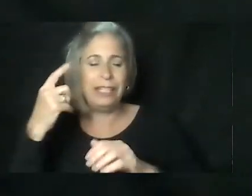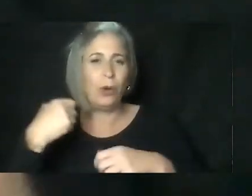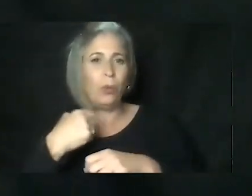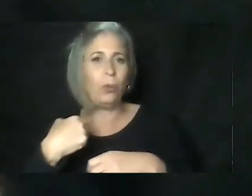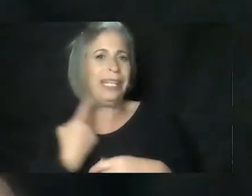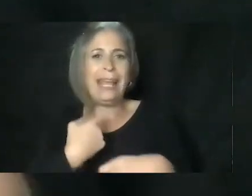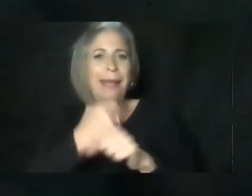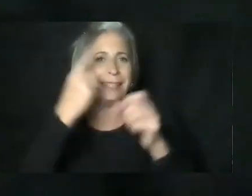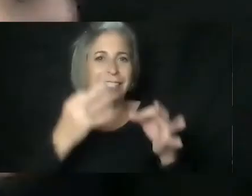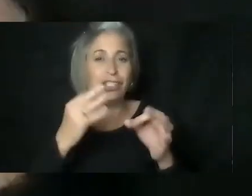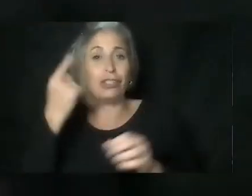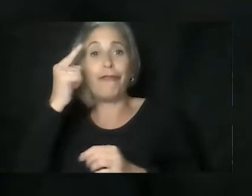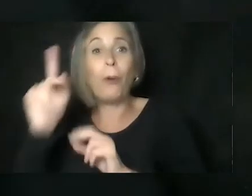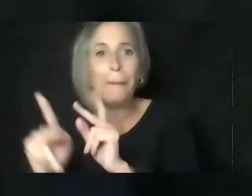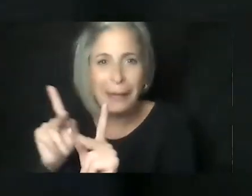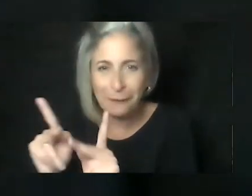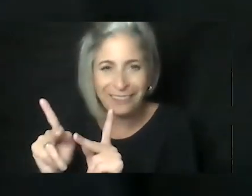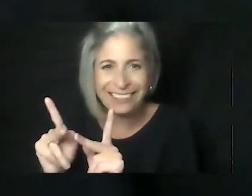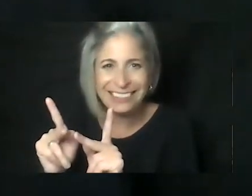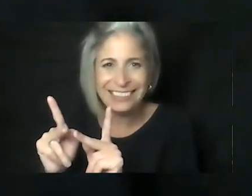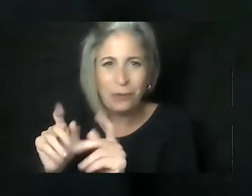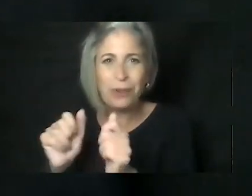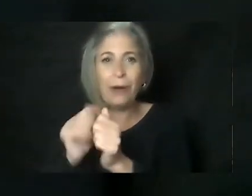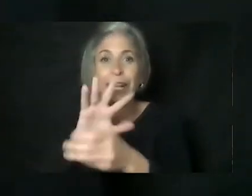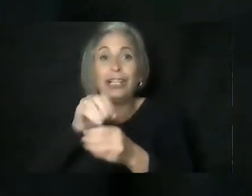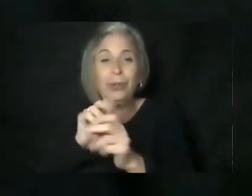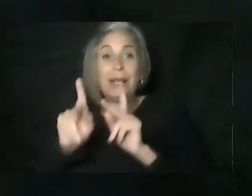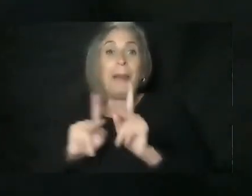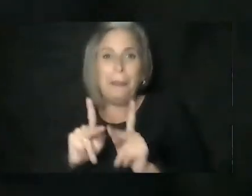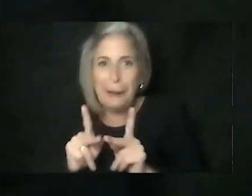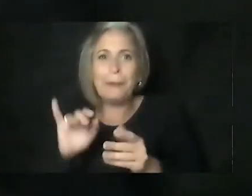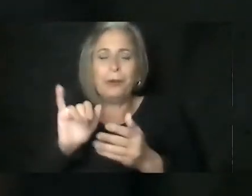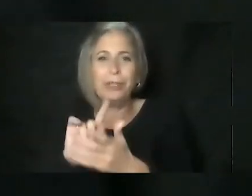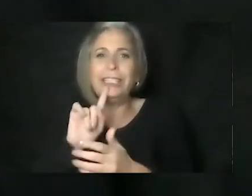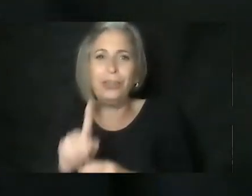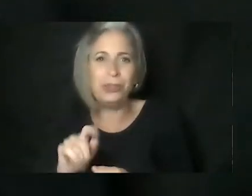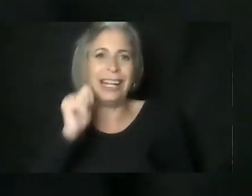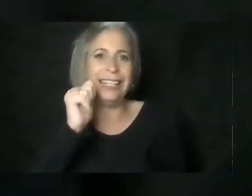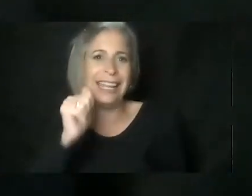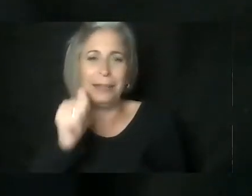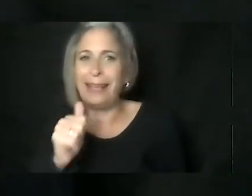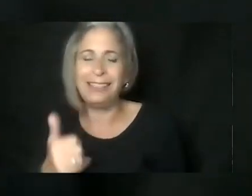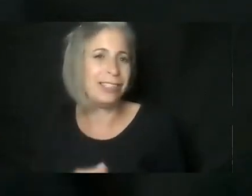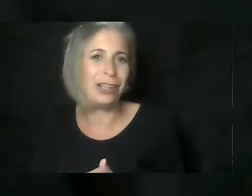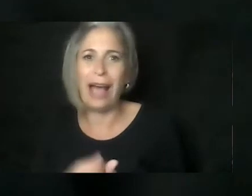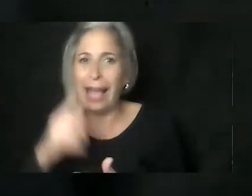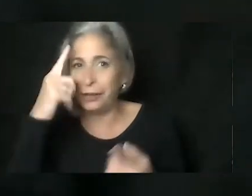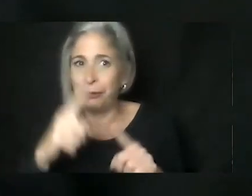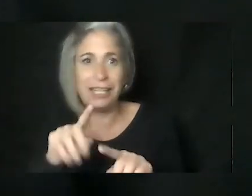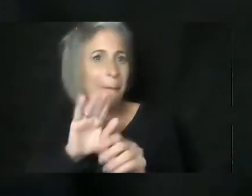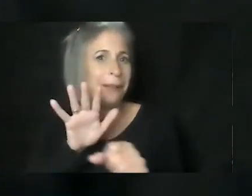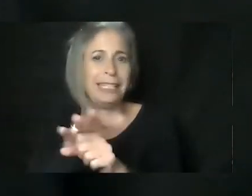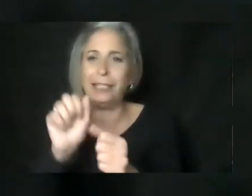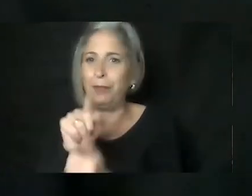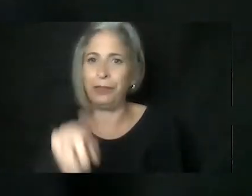because we can't make decisions for people without including the people who really use it on a daily basis. So I